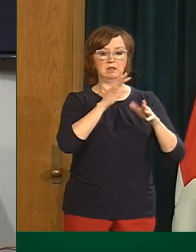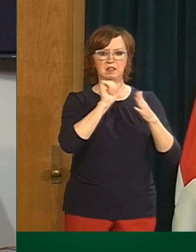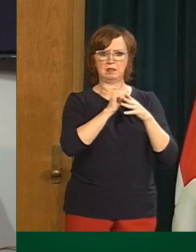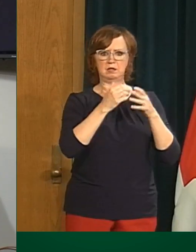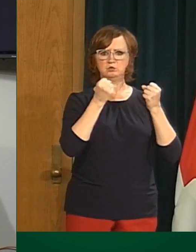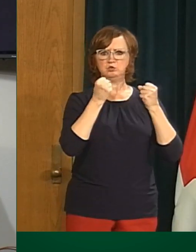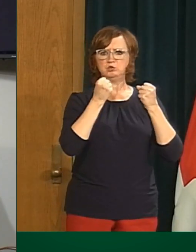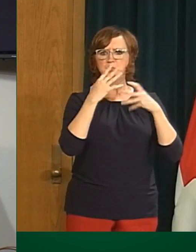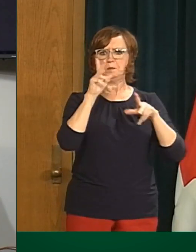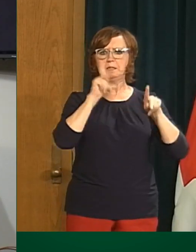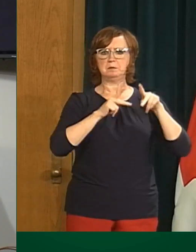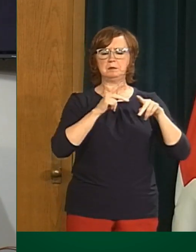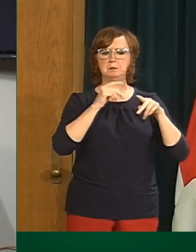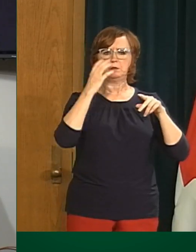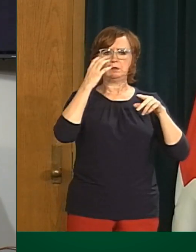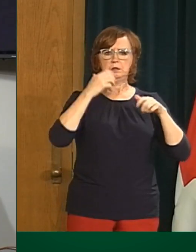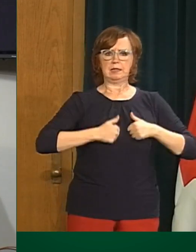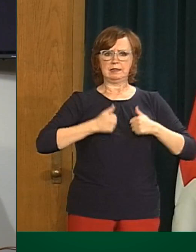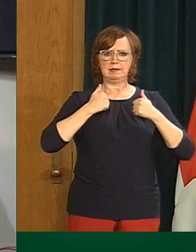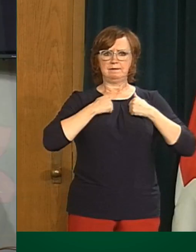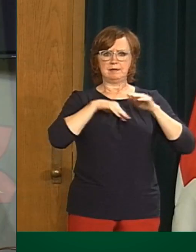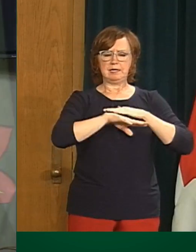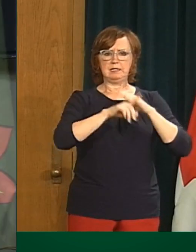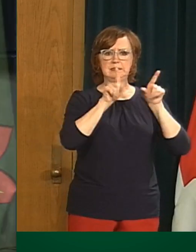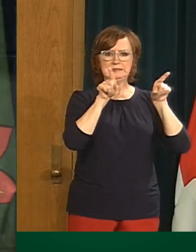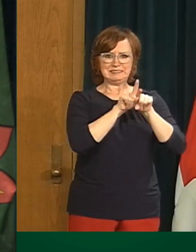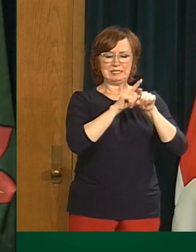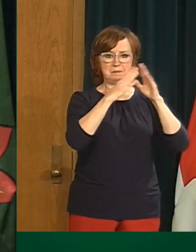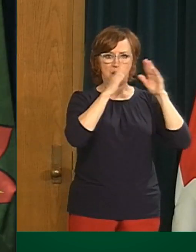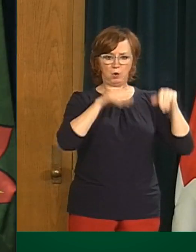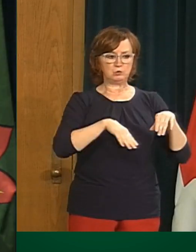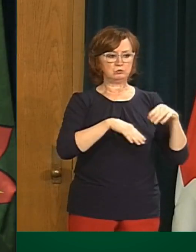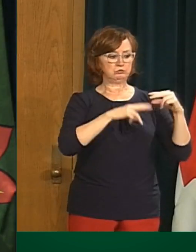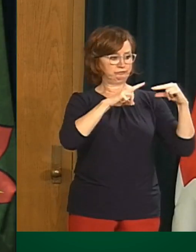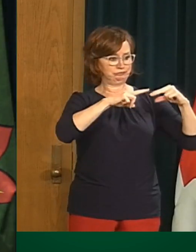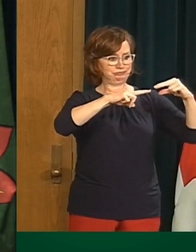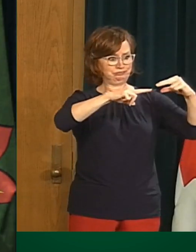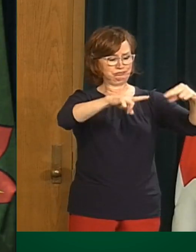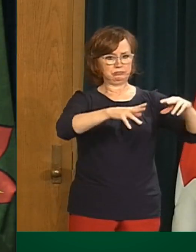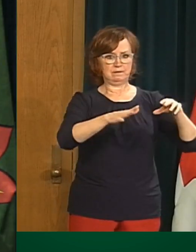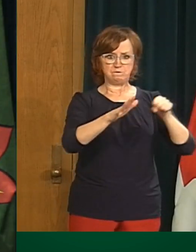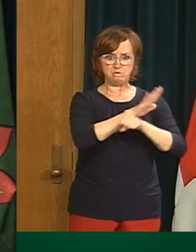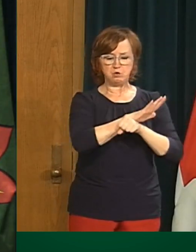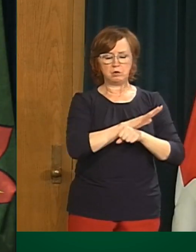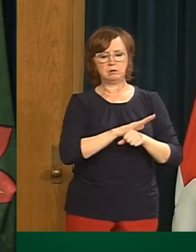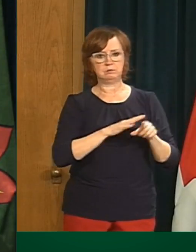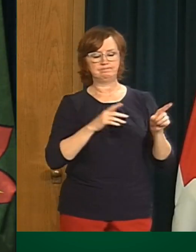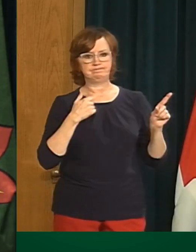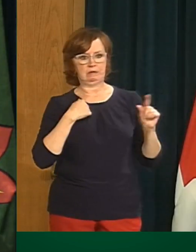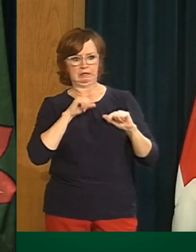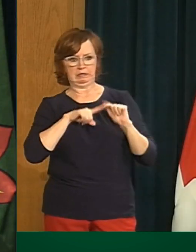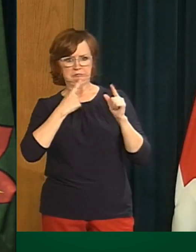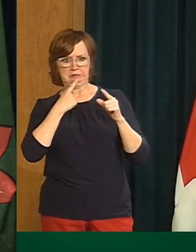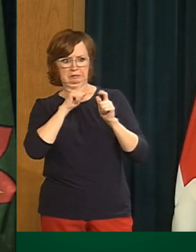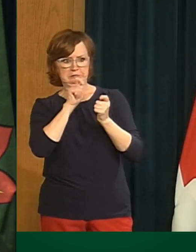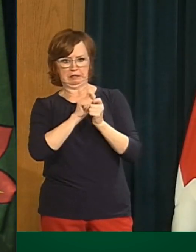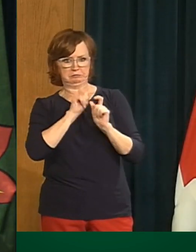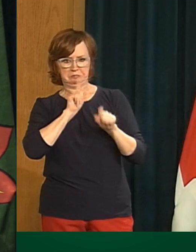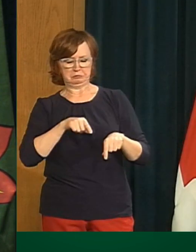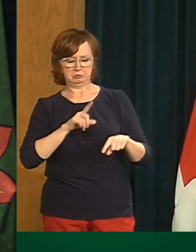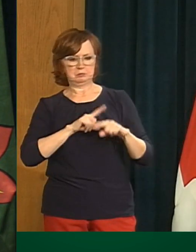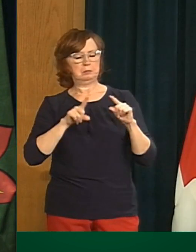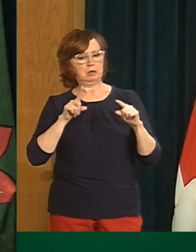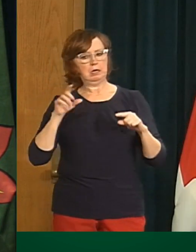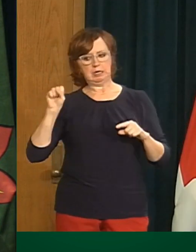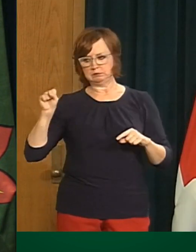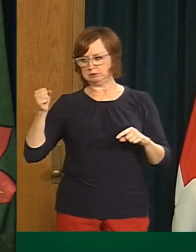to what the outbreak would be attributed to, but I know the Saskatchewan Health Authority and others are looking at exactly how can